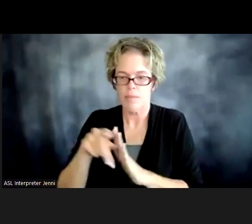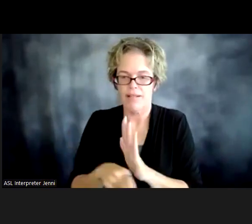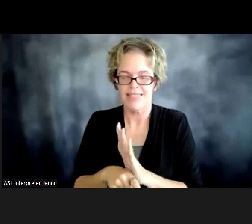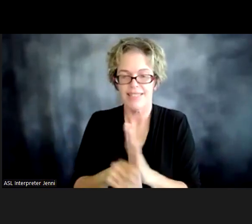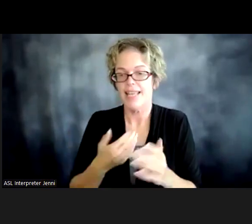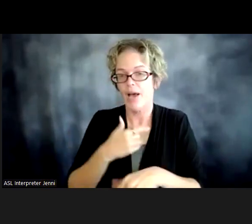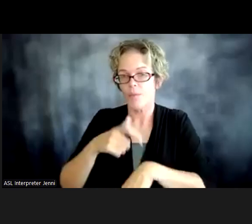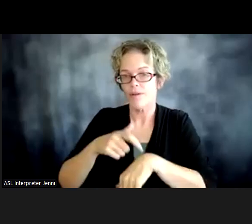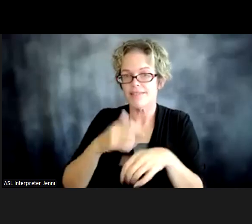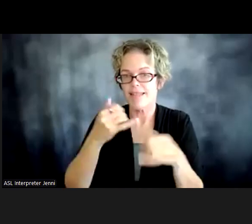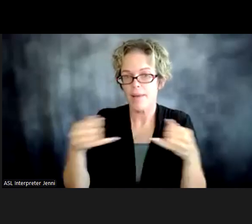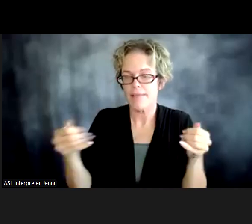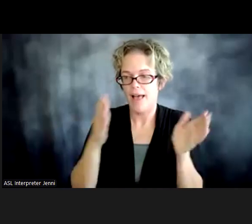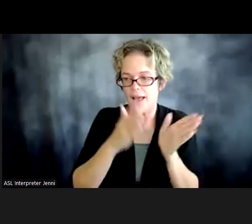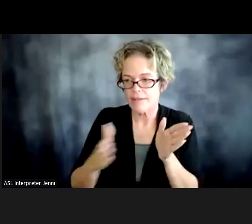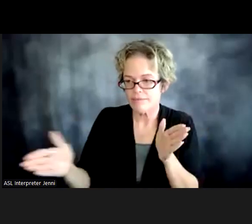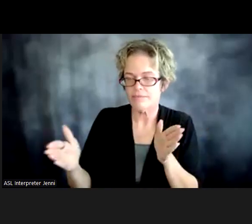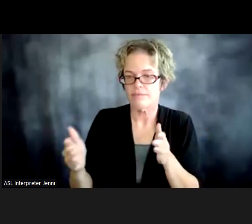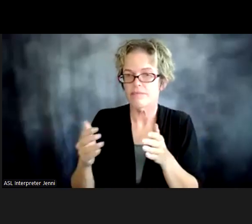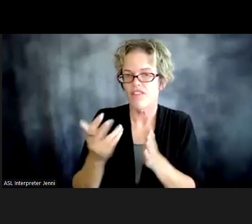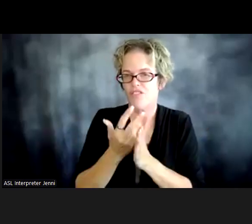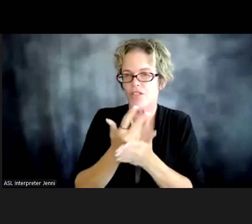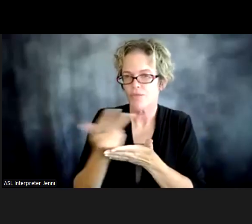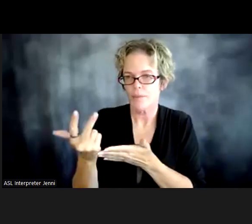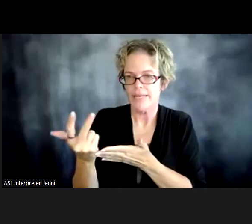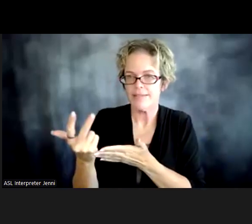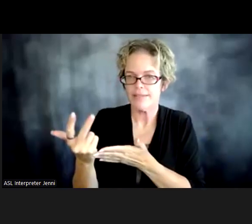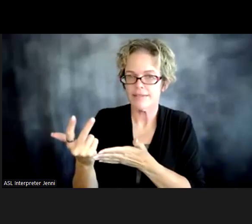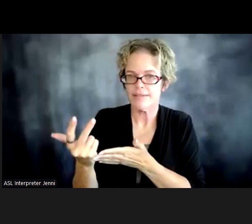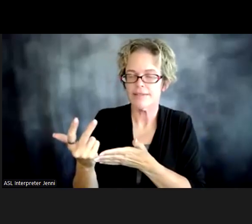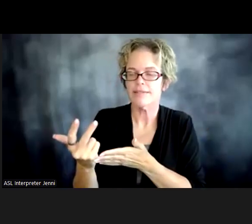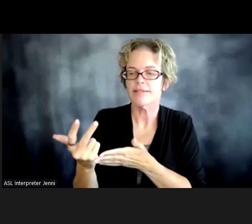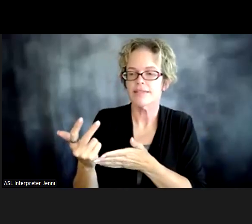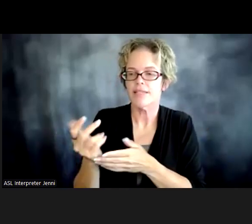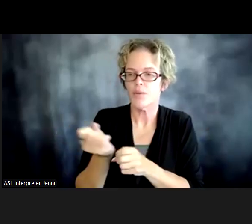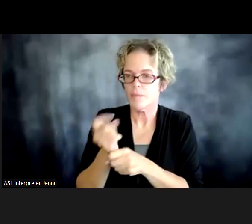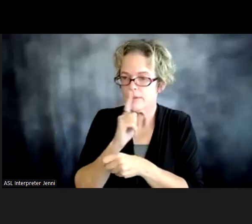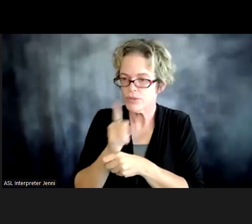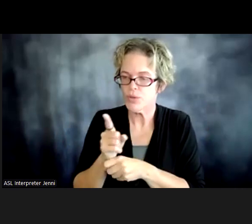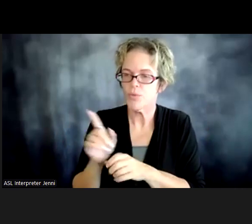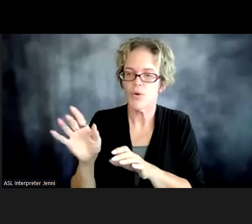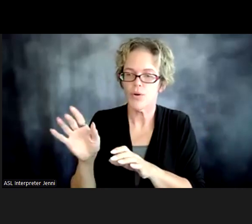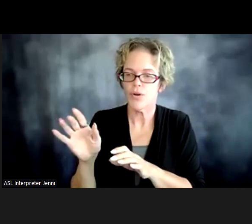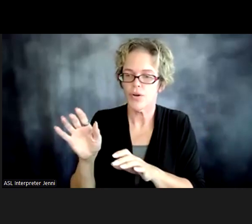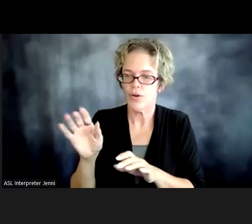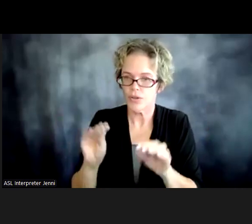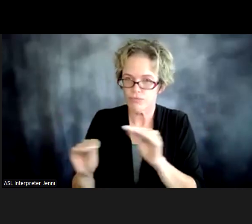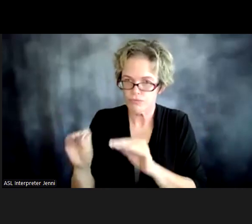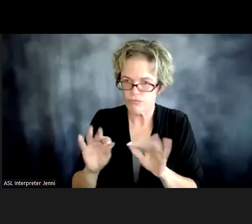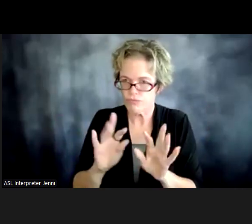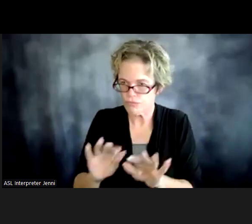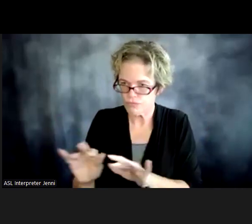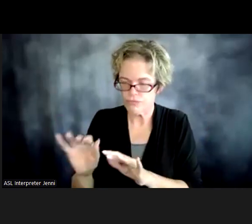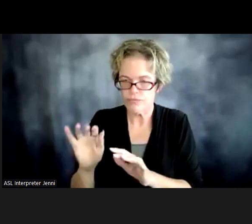we allowed ourselves a solid 3 weeks so that we could ensure that we really had an opportunity to